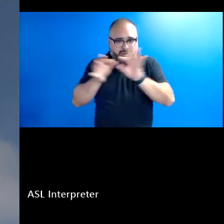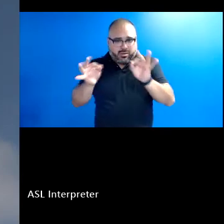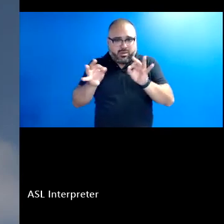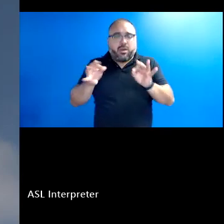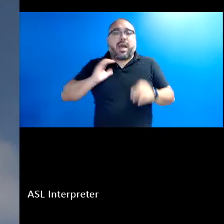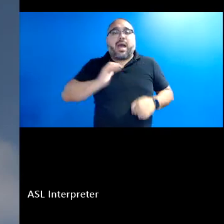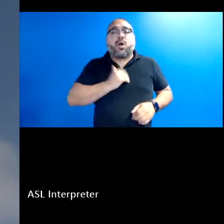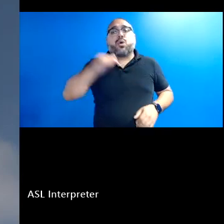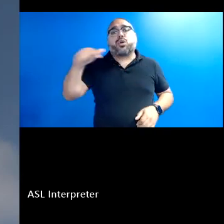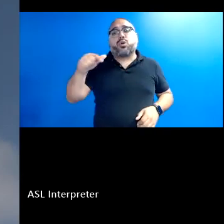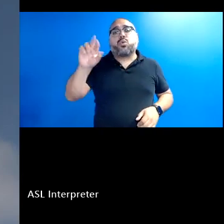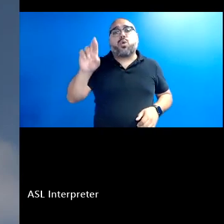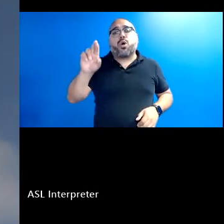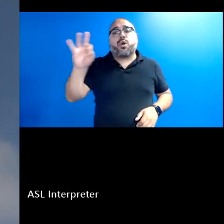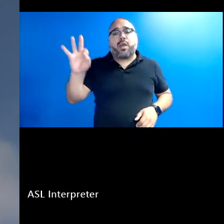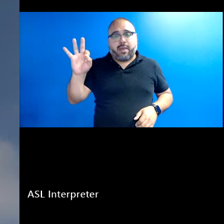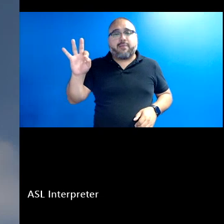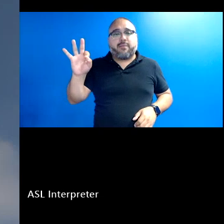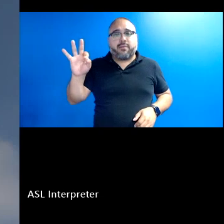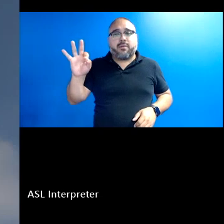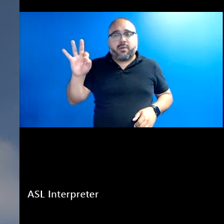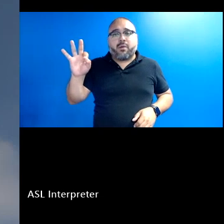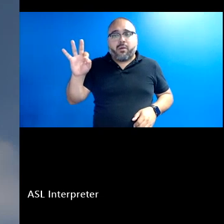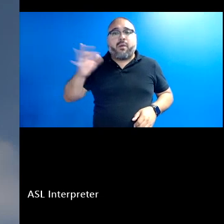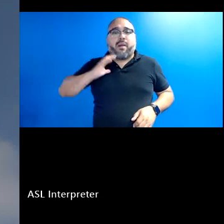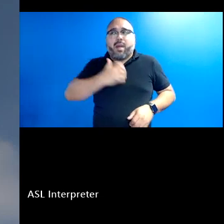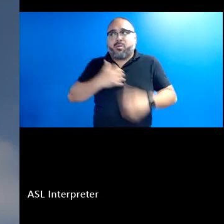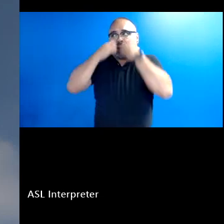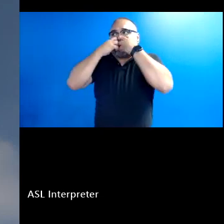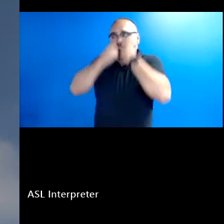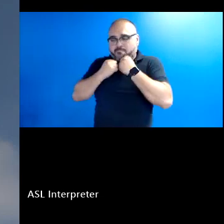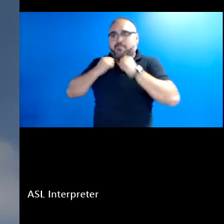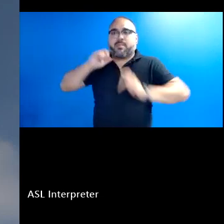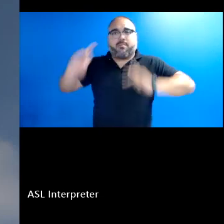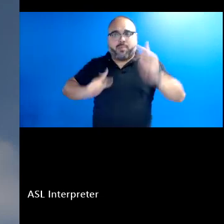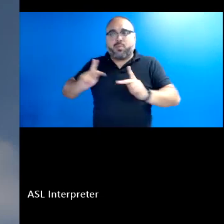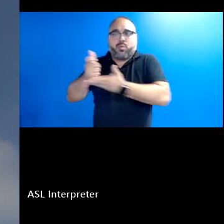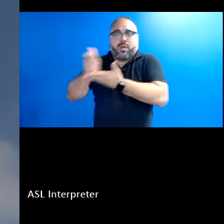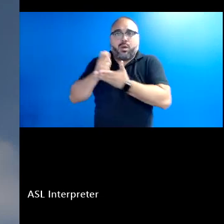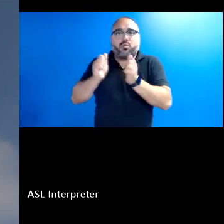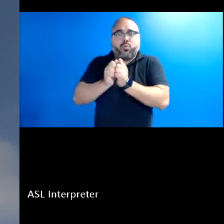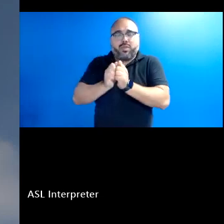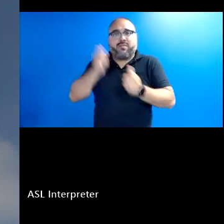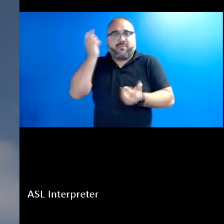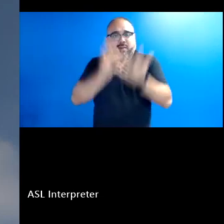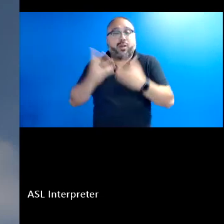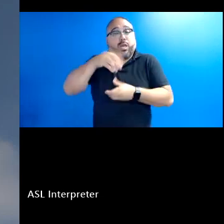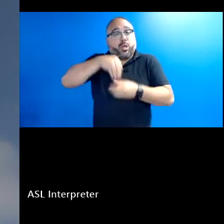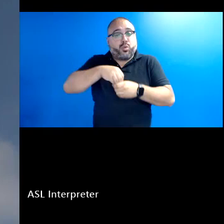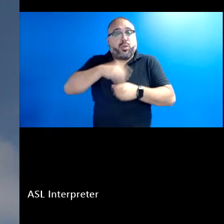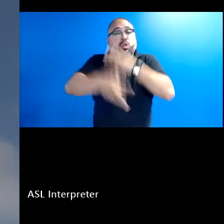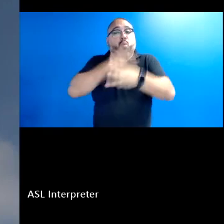force of aerial firefighting assets, including the world's largest helitankers. And they also they